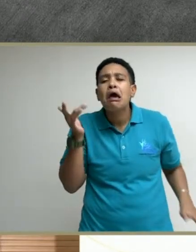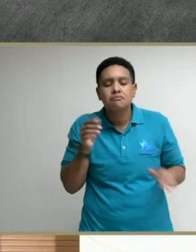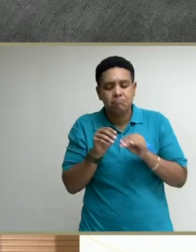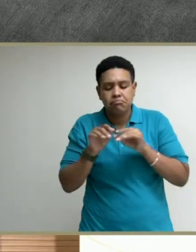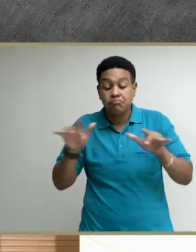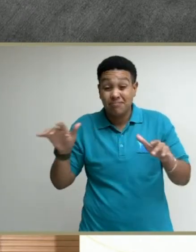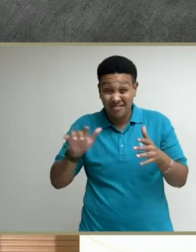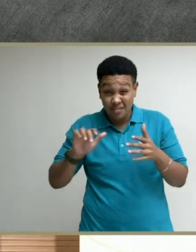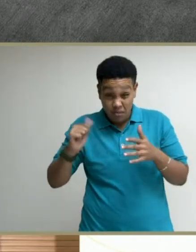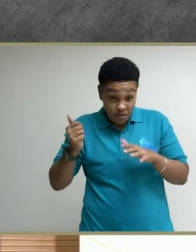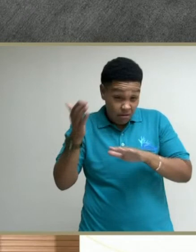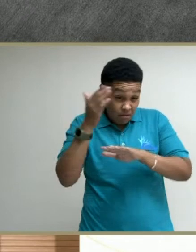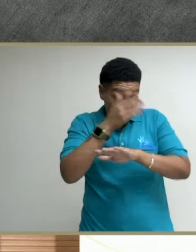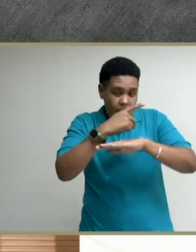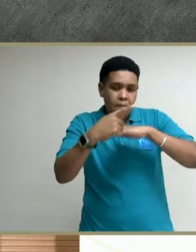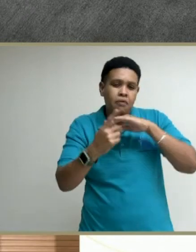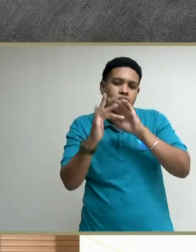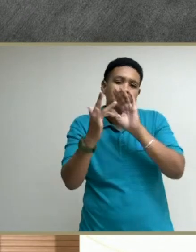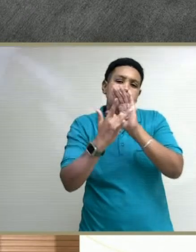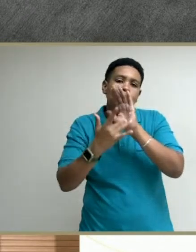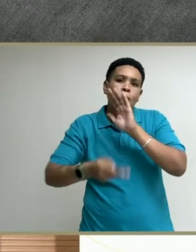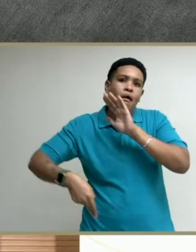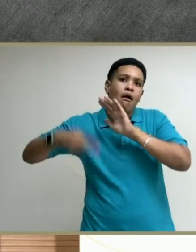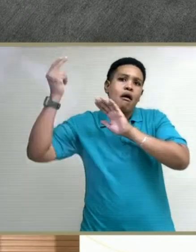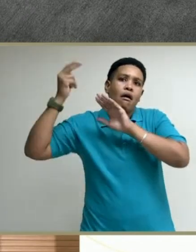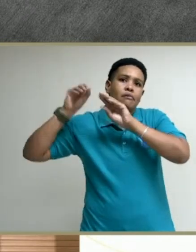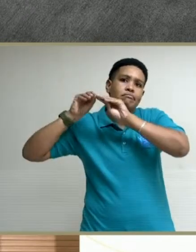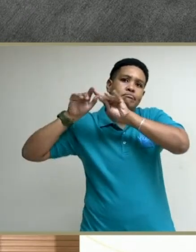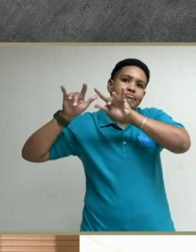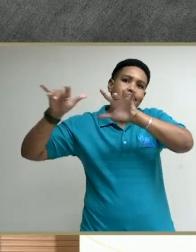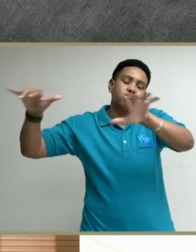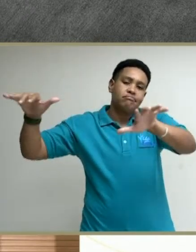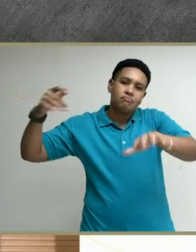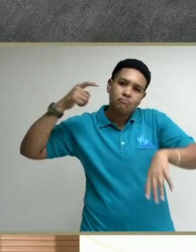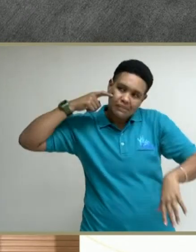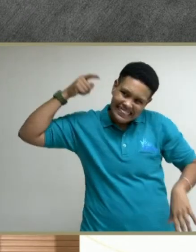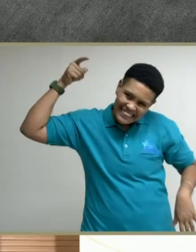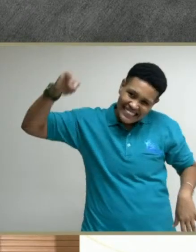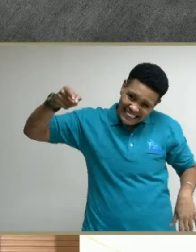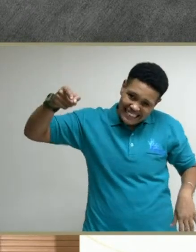other parishes, we have medium to high level of spread.